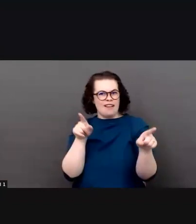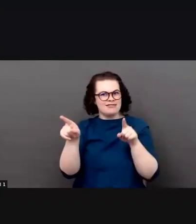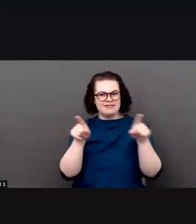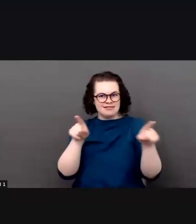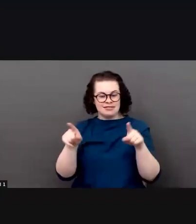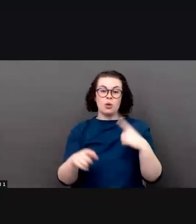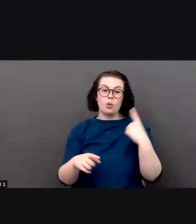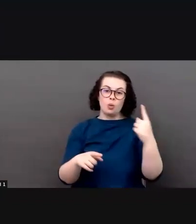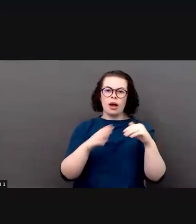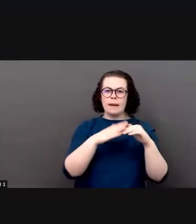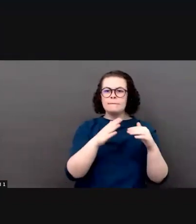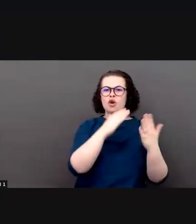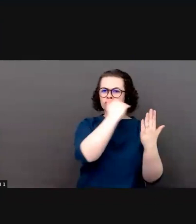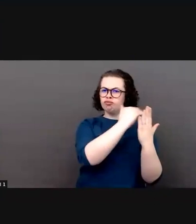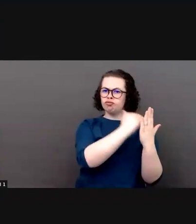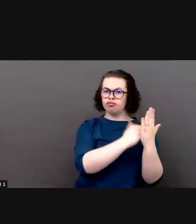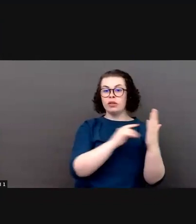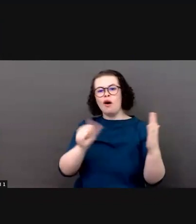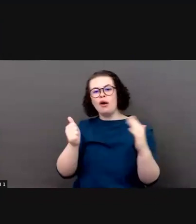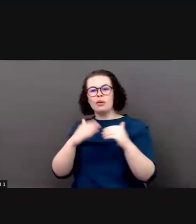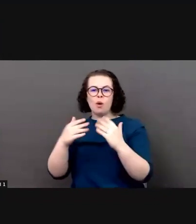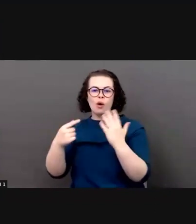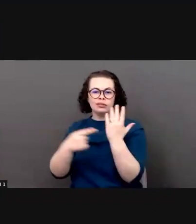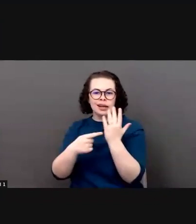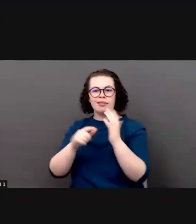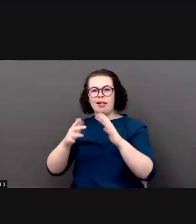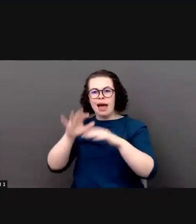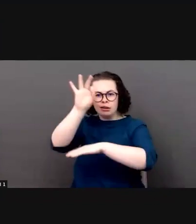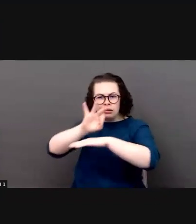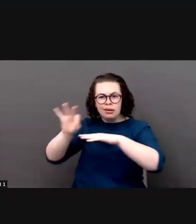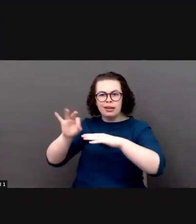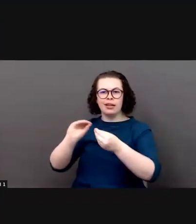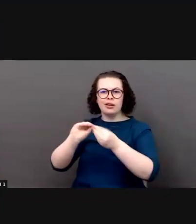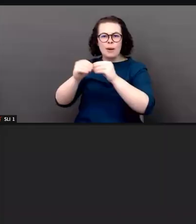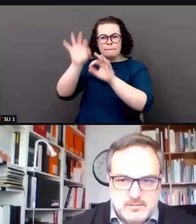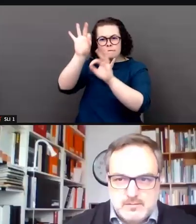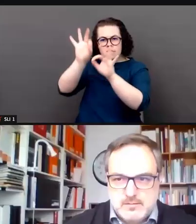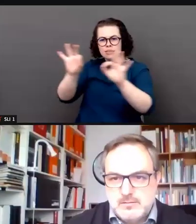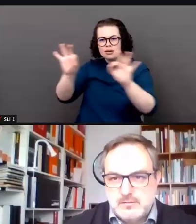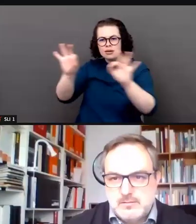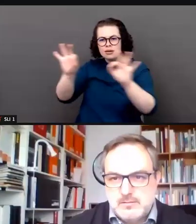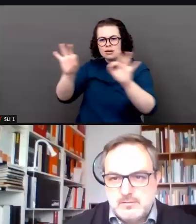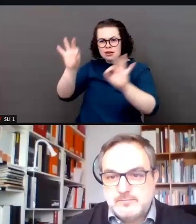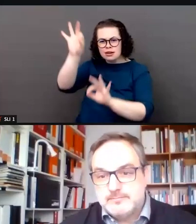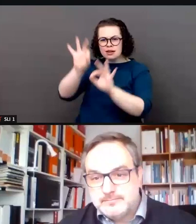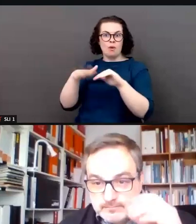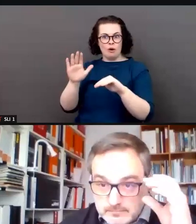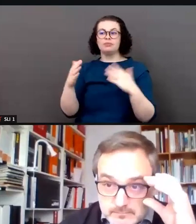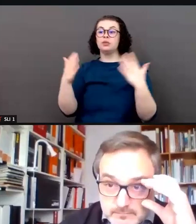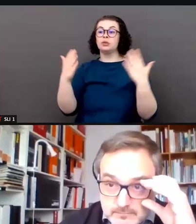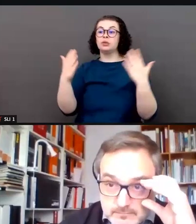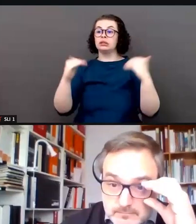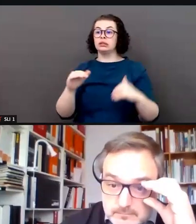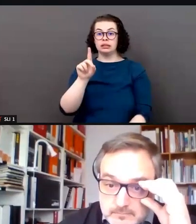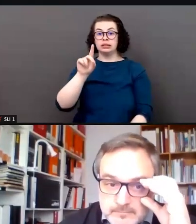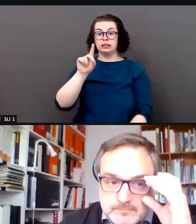technical specifications, and now Delfín Jiménez is going to explain us the next stage, which is how to assess